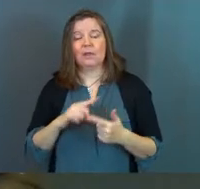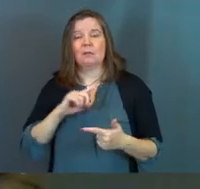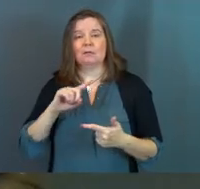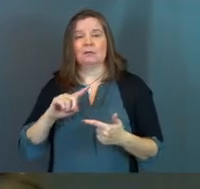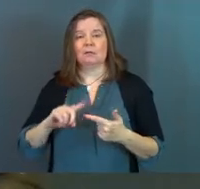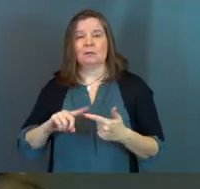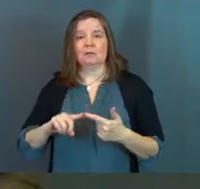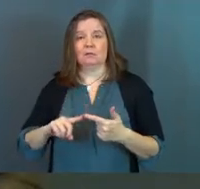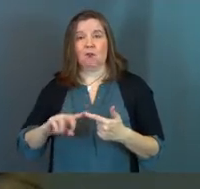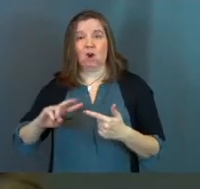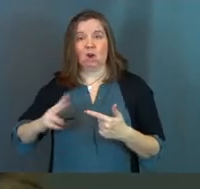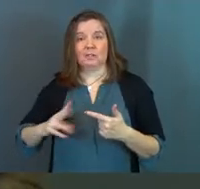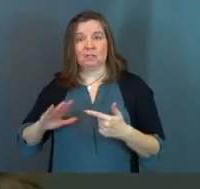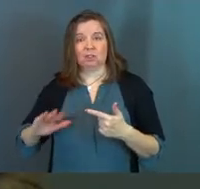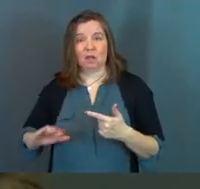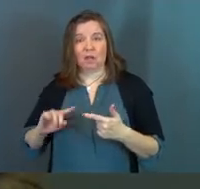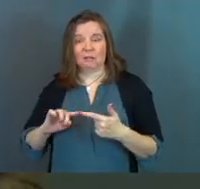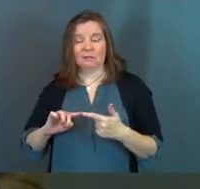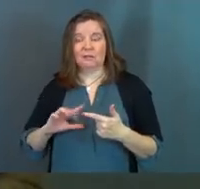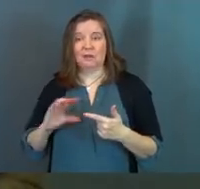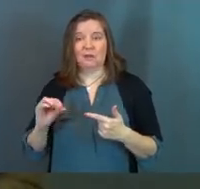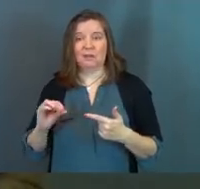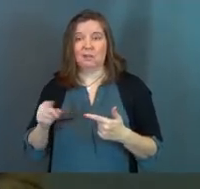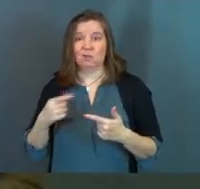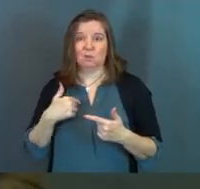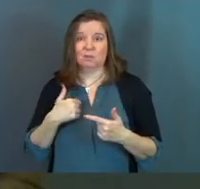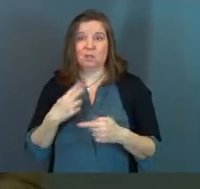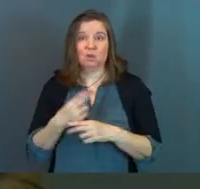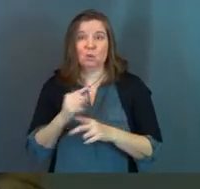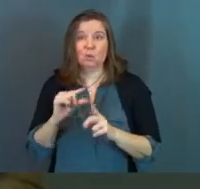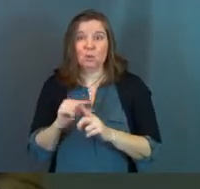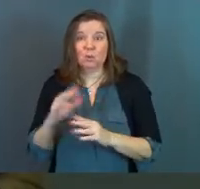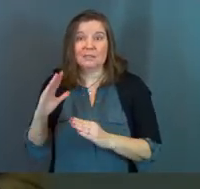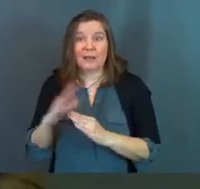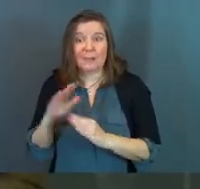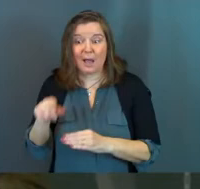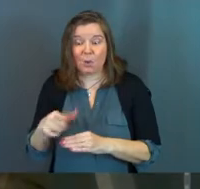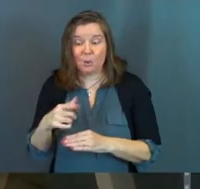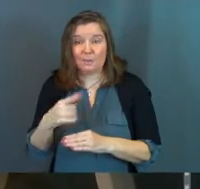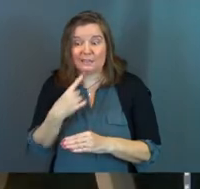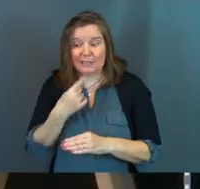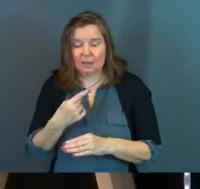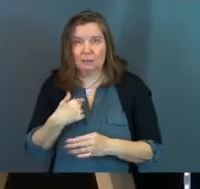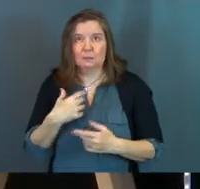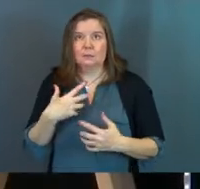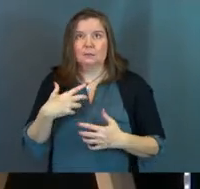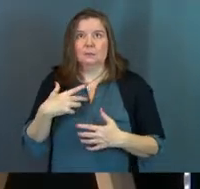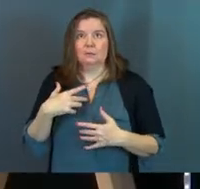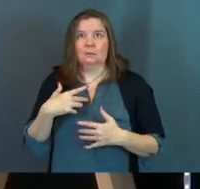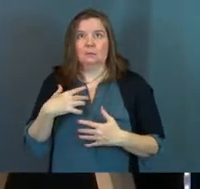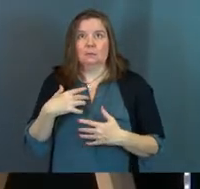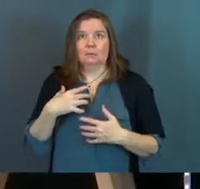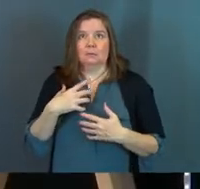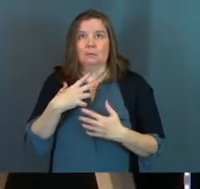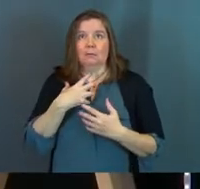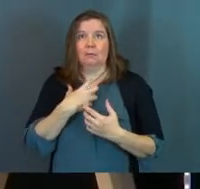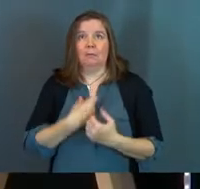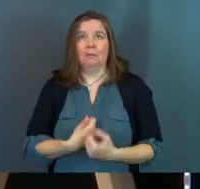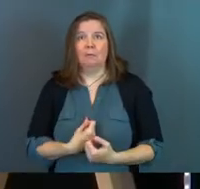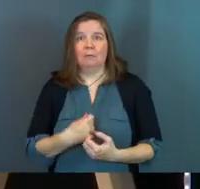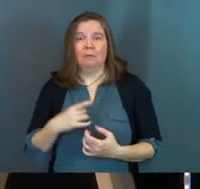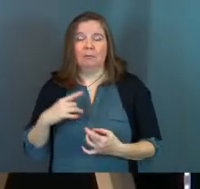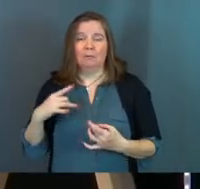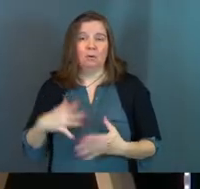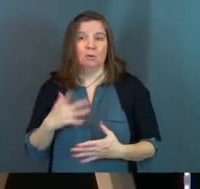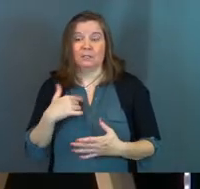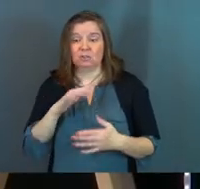to our second child, and you just used the word timeout out loud. She was devastated.